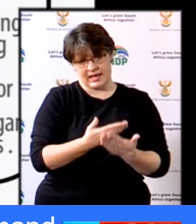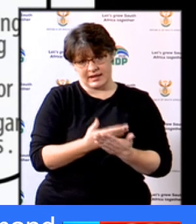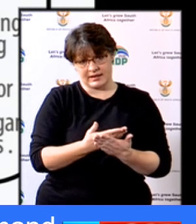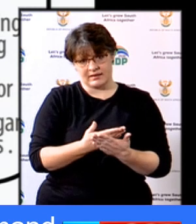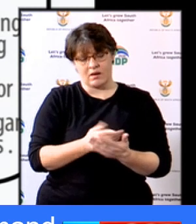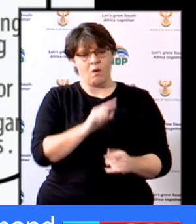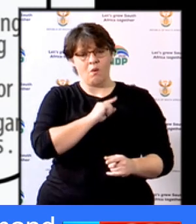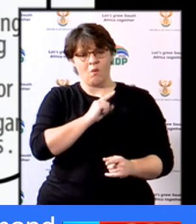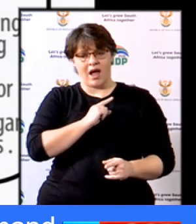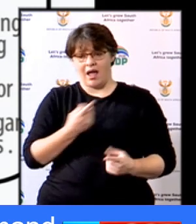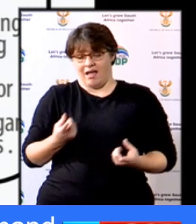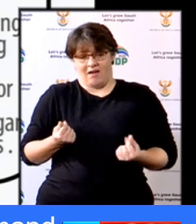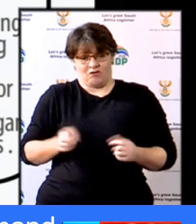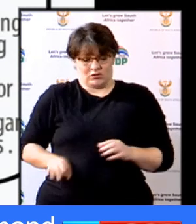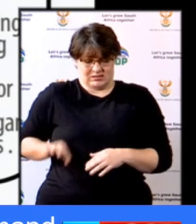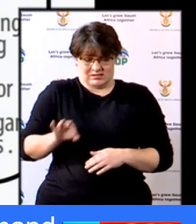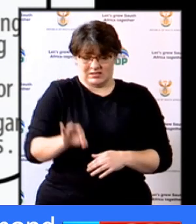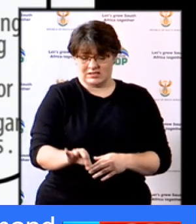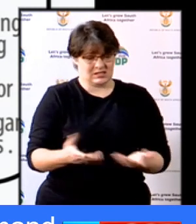majority cannot afford